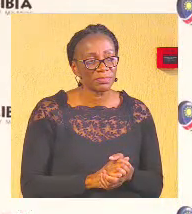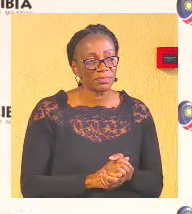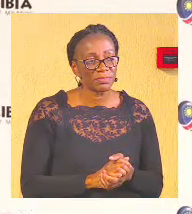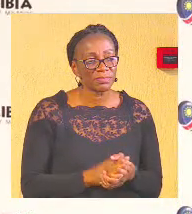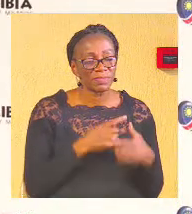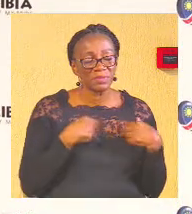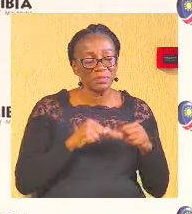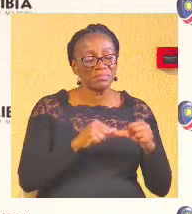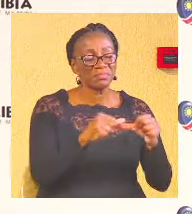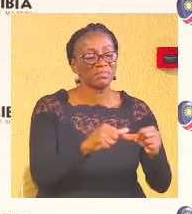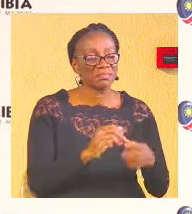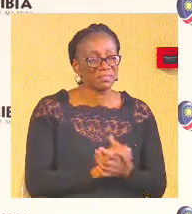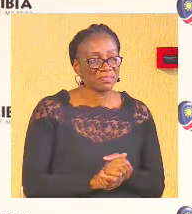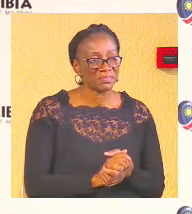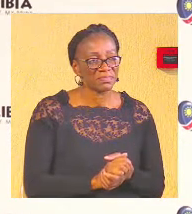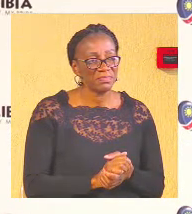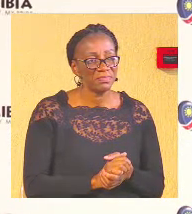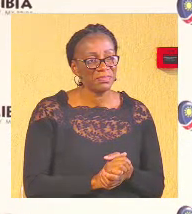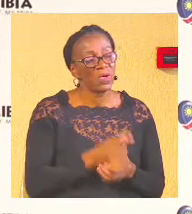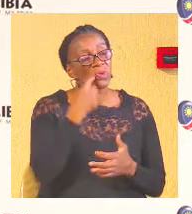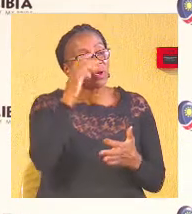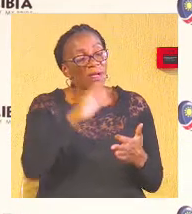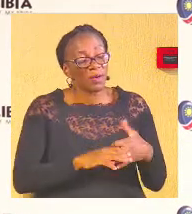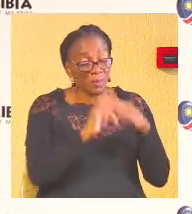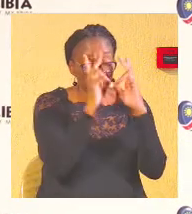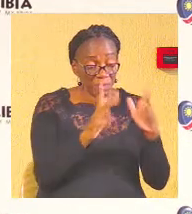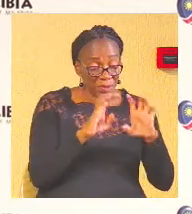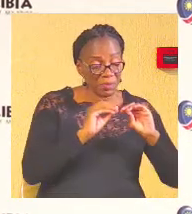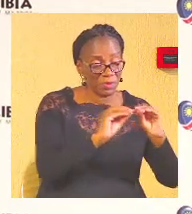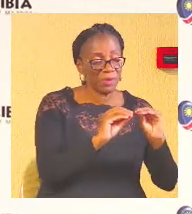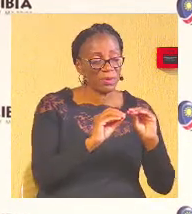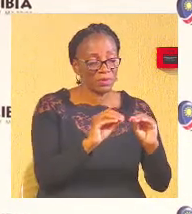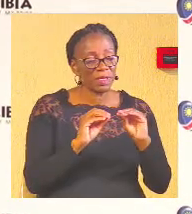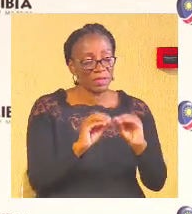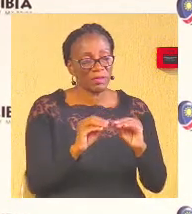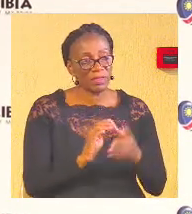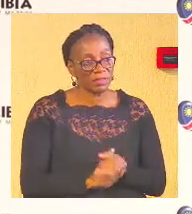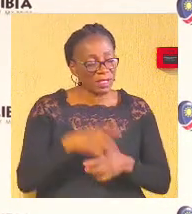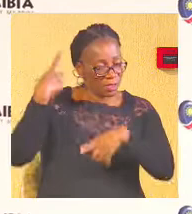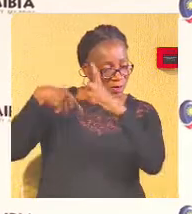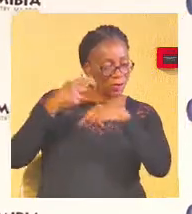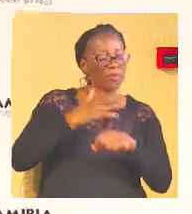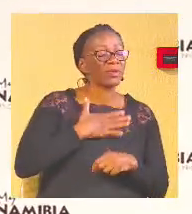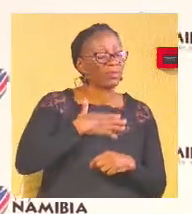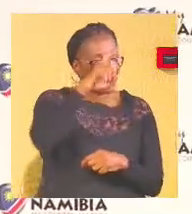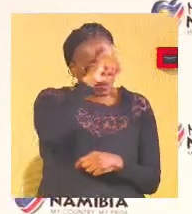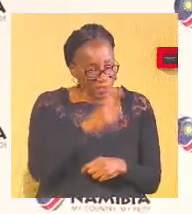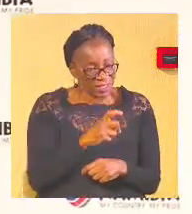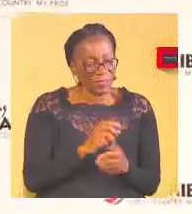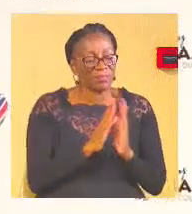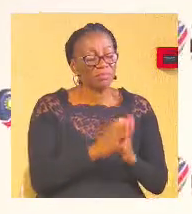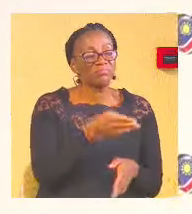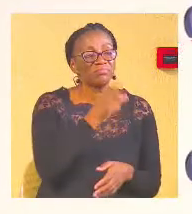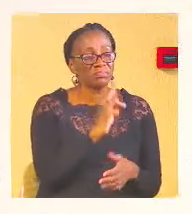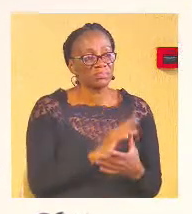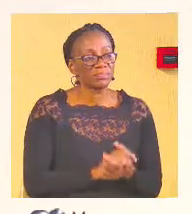Mr. Nangombe, we're speaking to the issue of public education. Maybe just to take you back to that question. Yes, we are saying